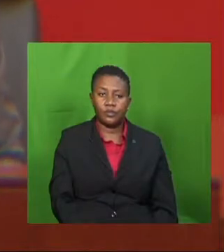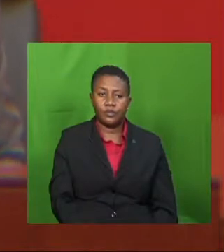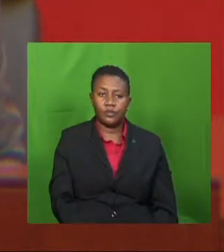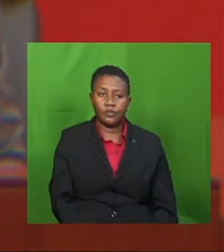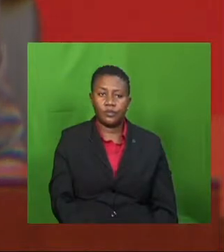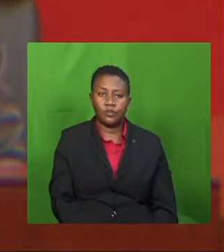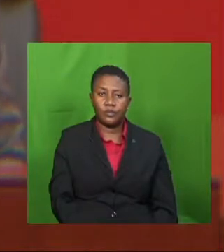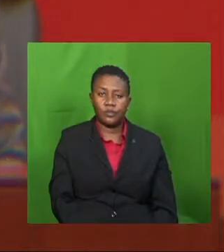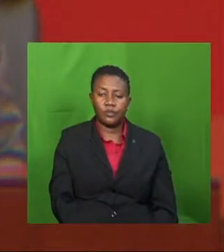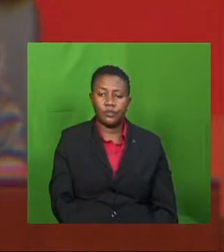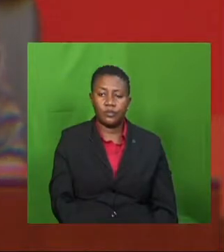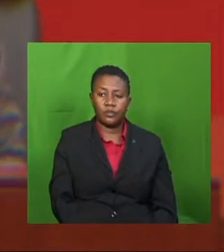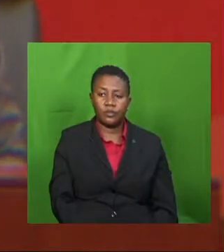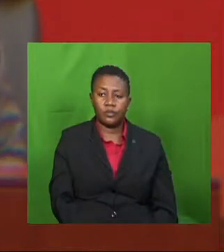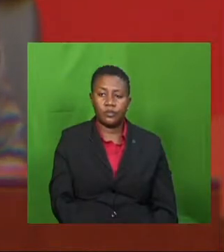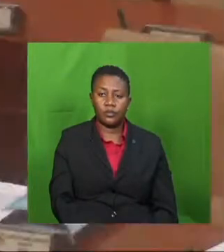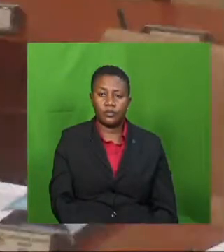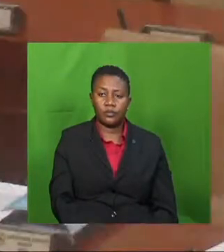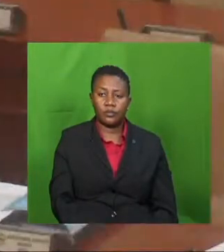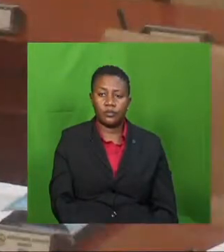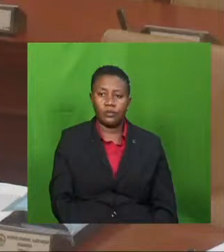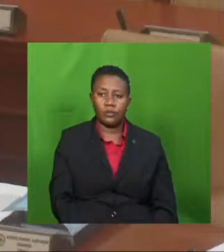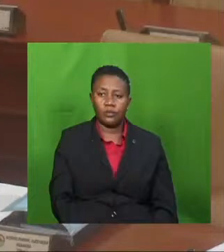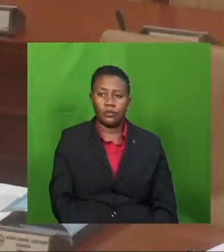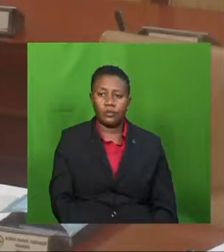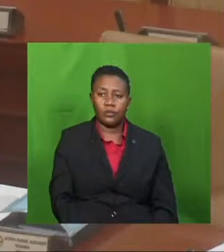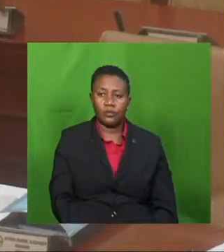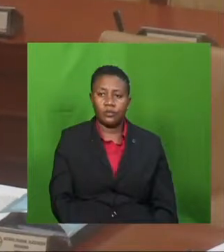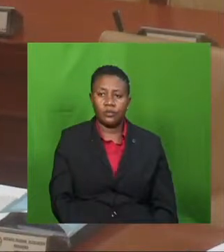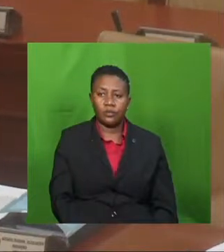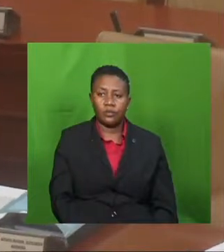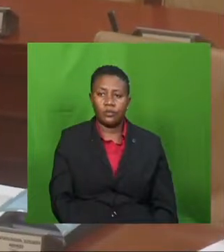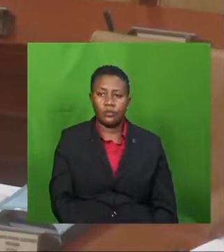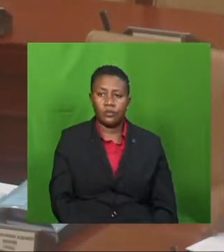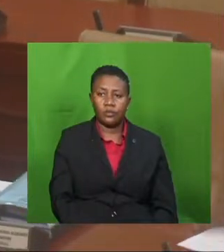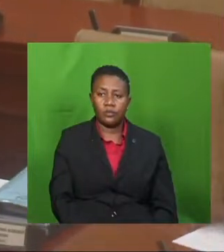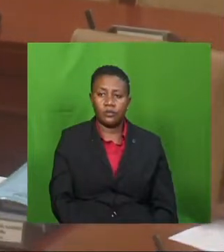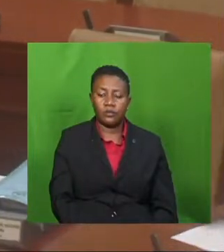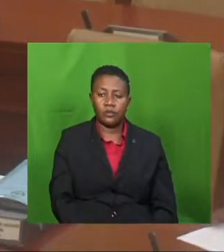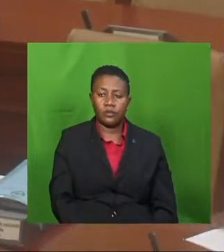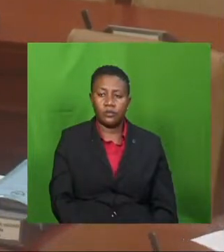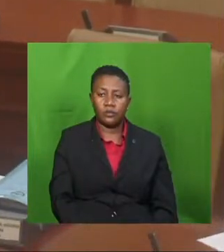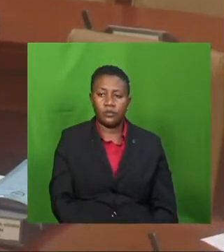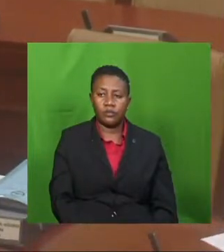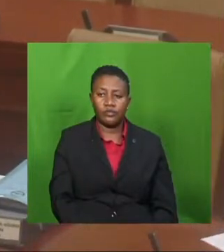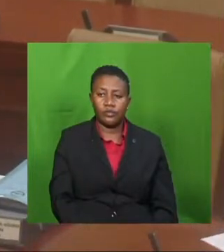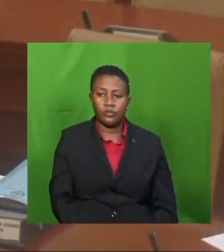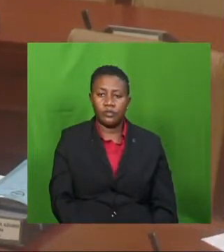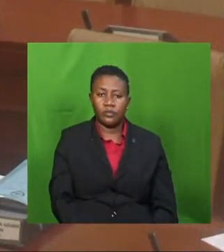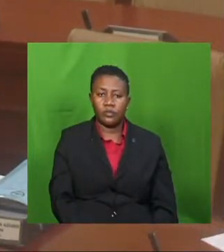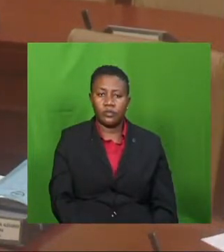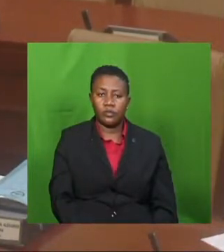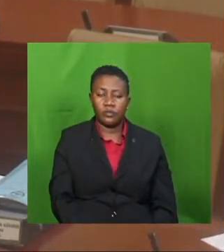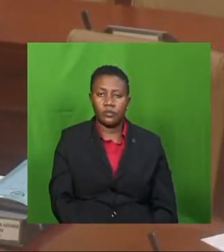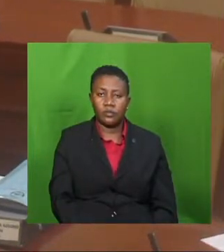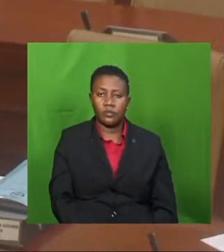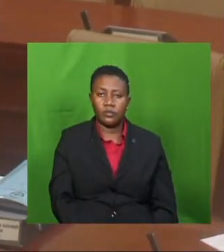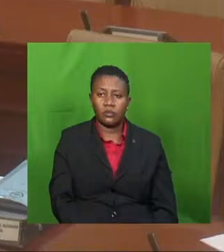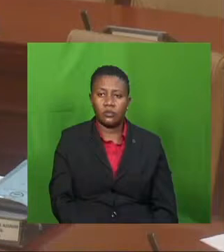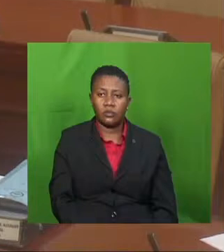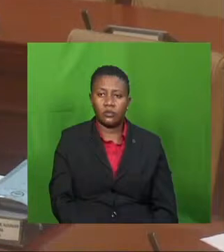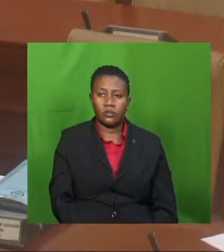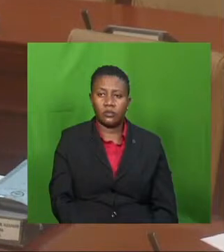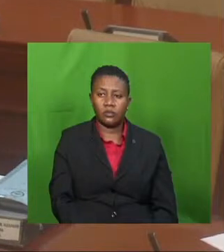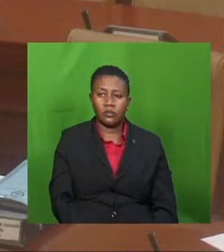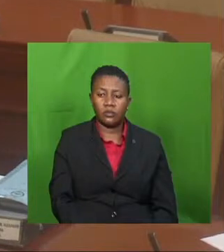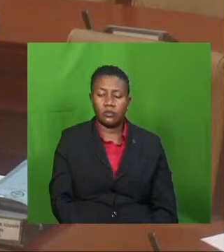Speaker, we should be taking item 13. I'll seek your leave, the Deputy Minister of Finance, to take it. The